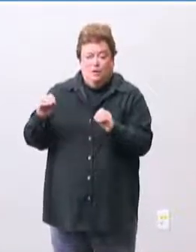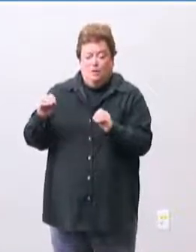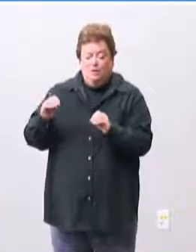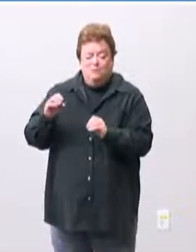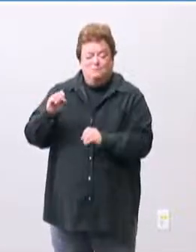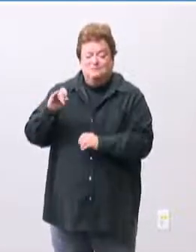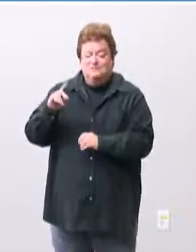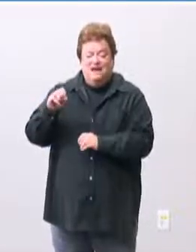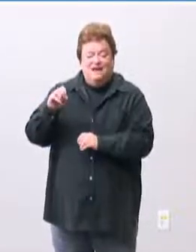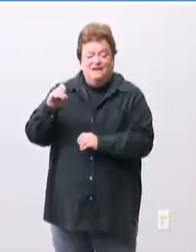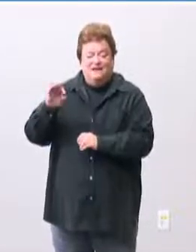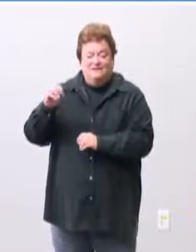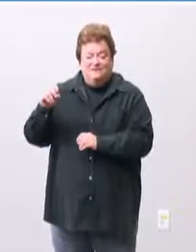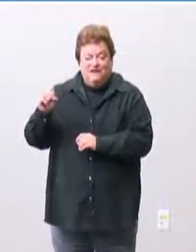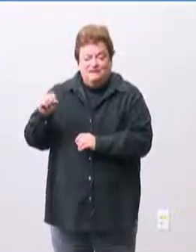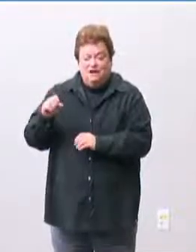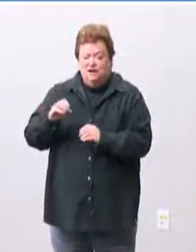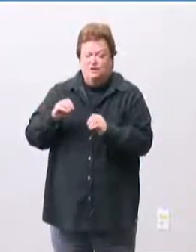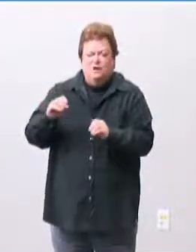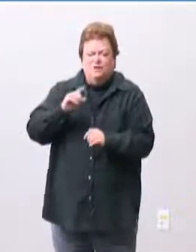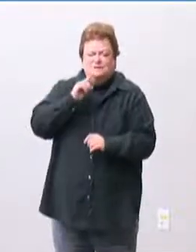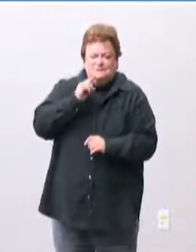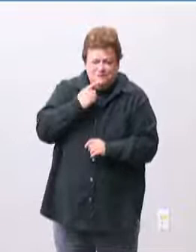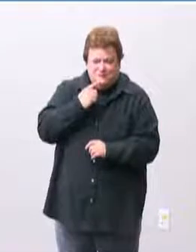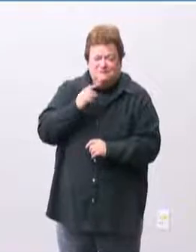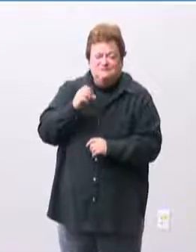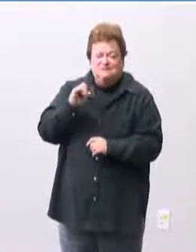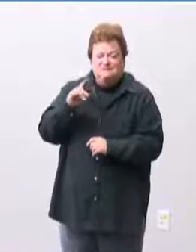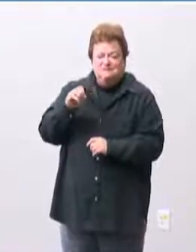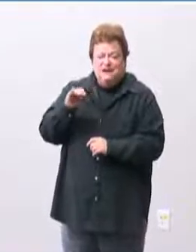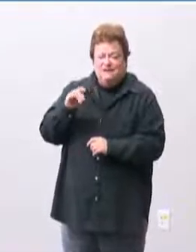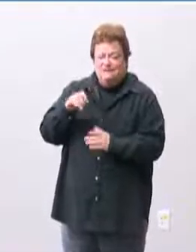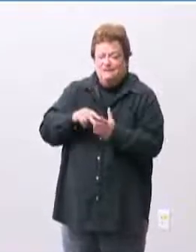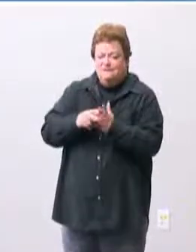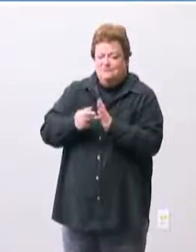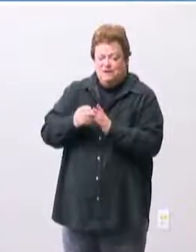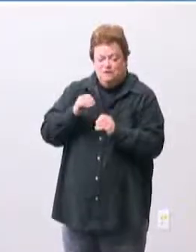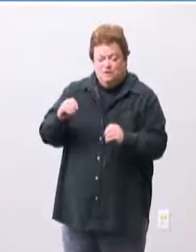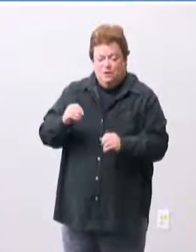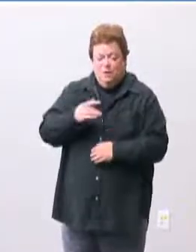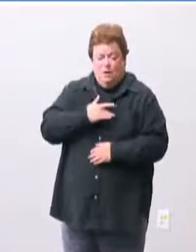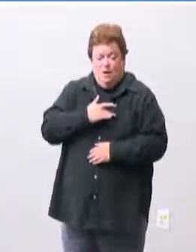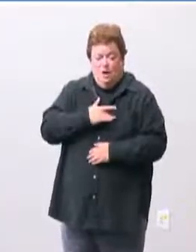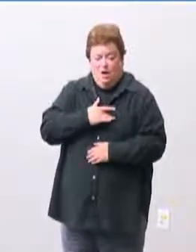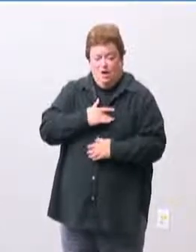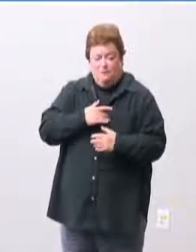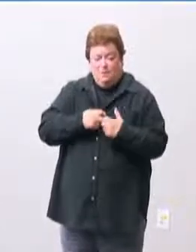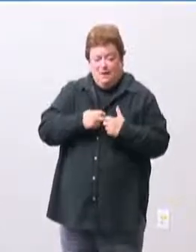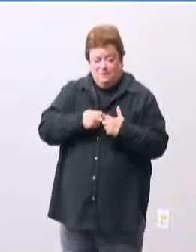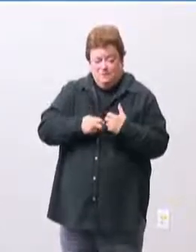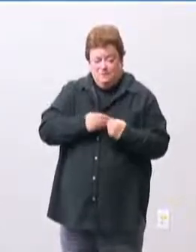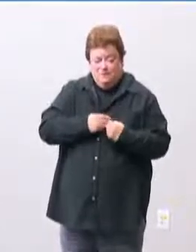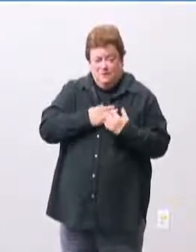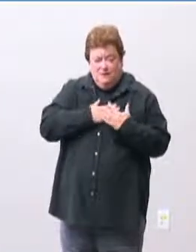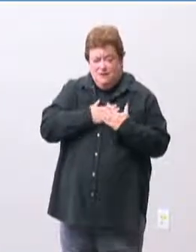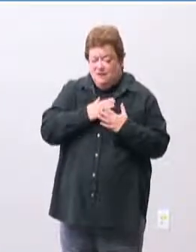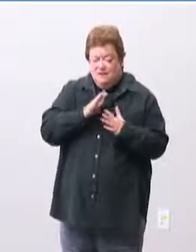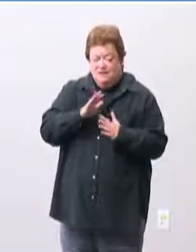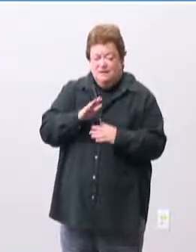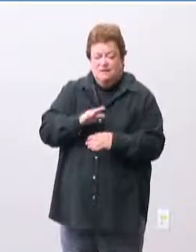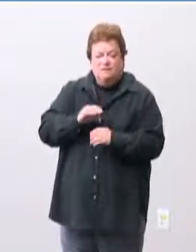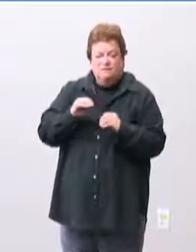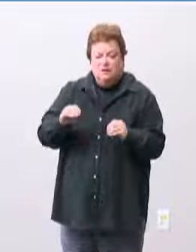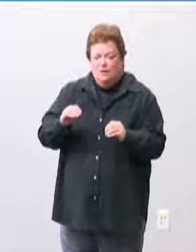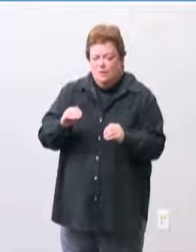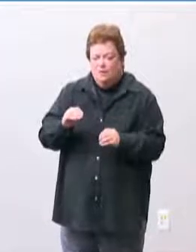side effects. When I say no serious side effects, there was no myocarditis, which is inflammation of the heart muscle, no counts